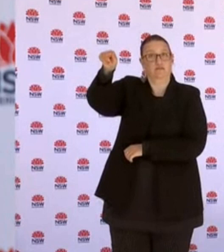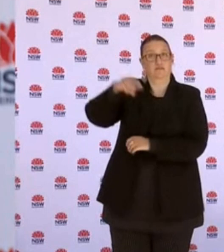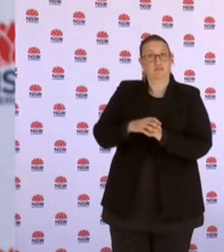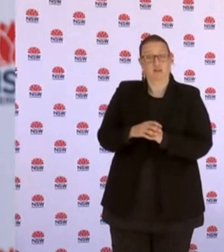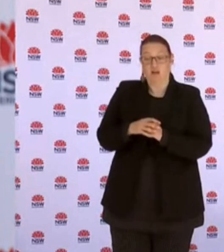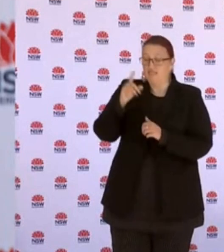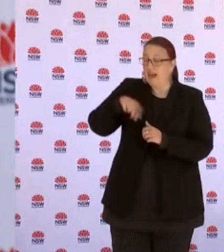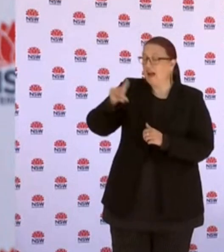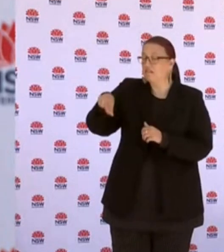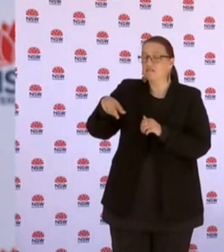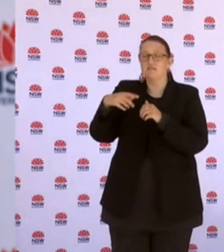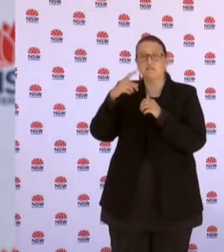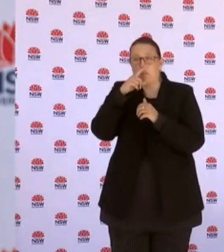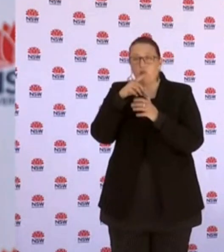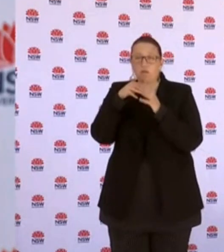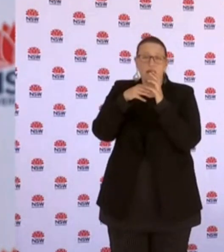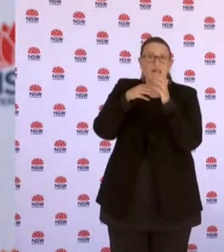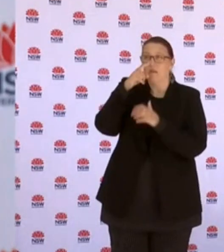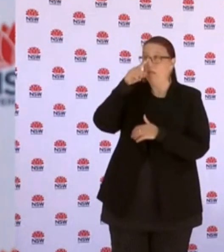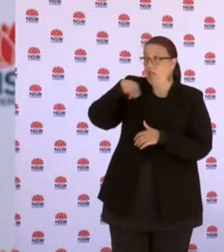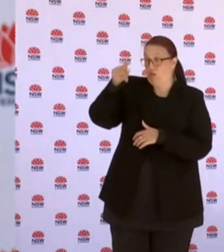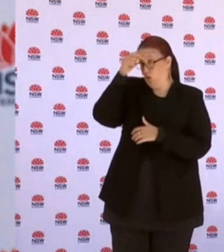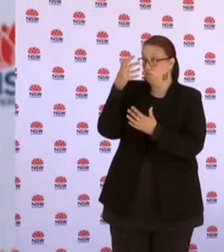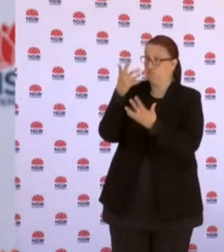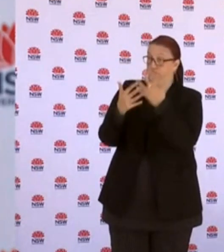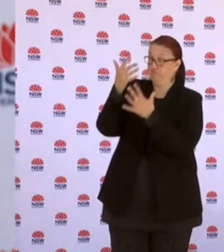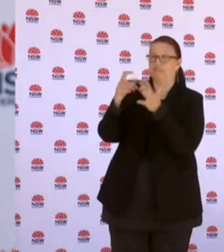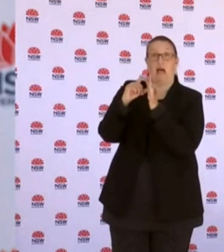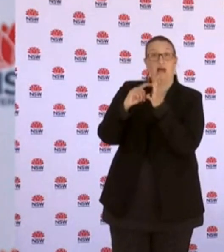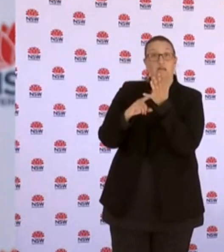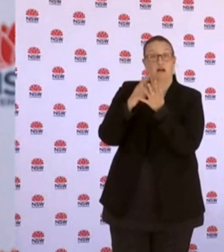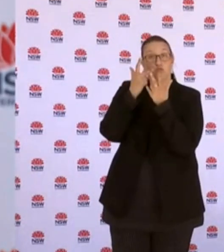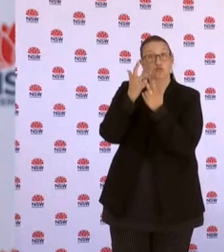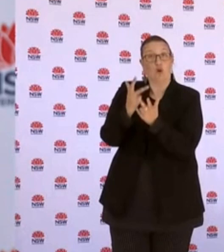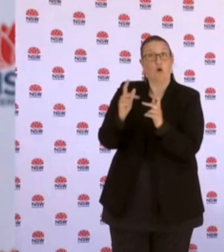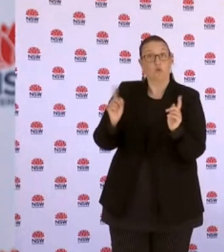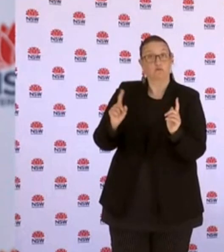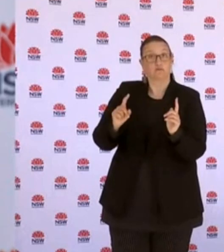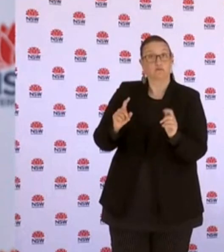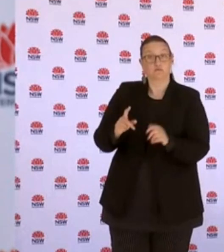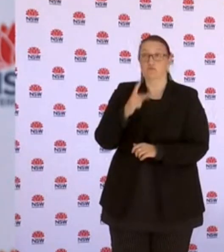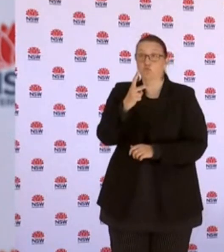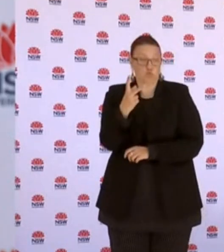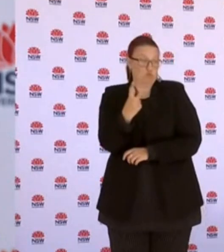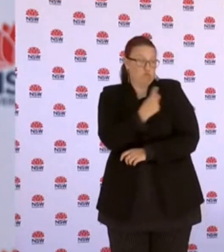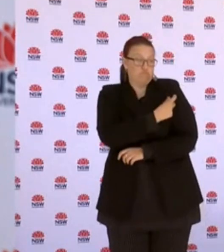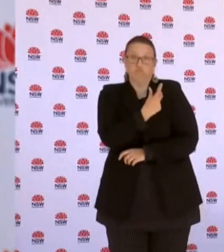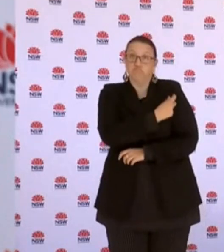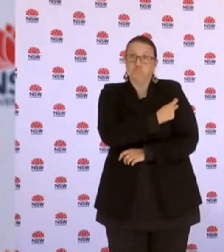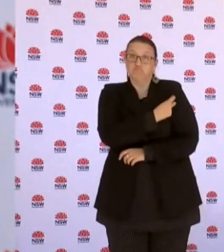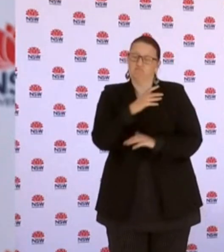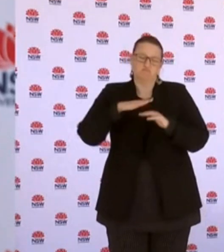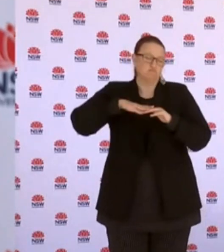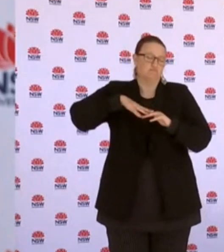many million population, which indicate that 2 doses of the vaccines are highly